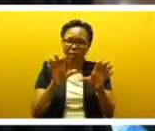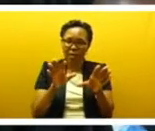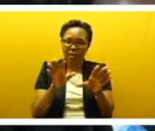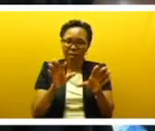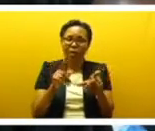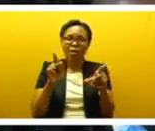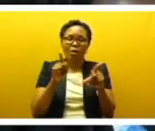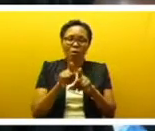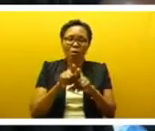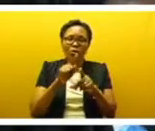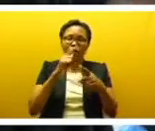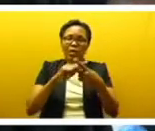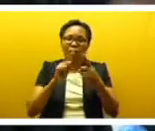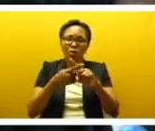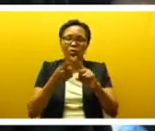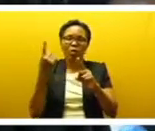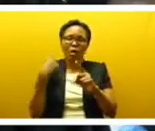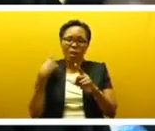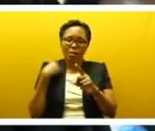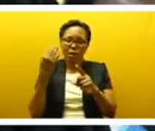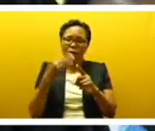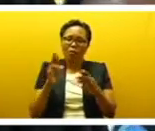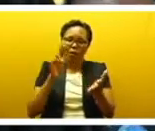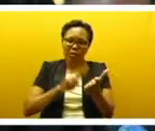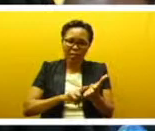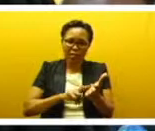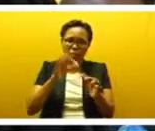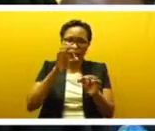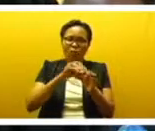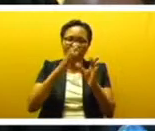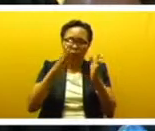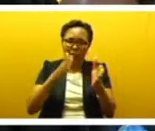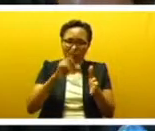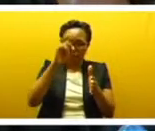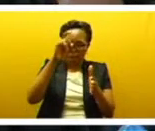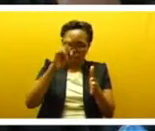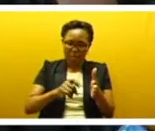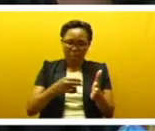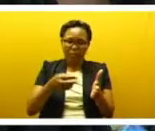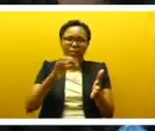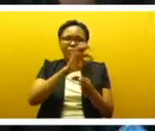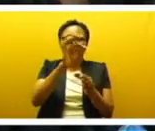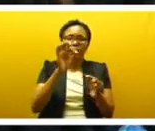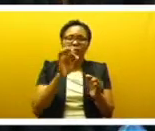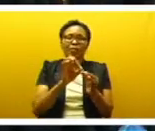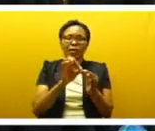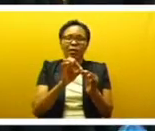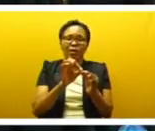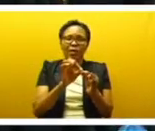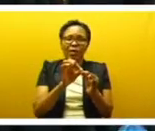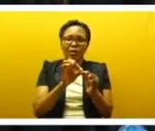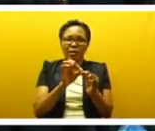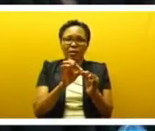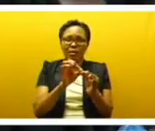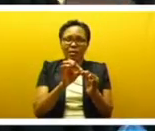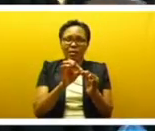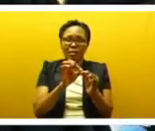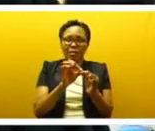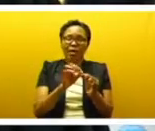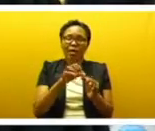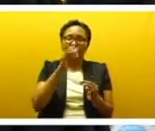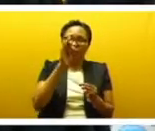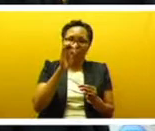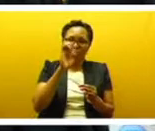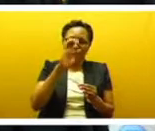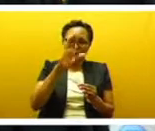the total number of registered voters must be specified, and that is the denominator. The IEBC